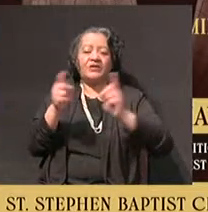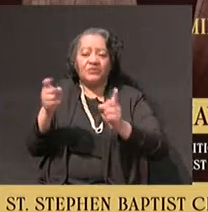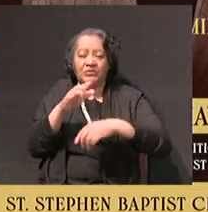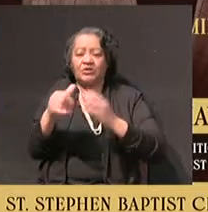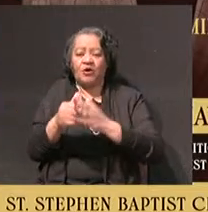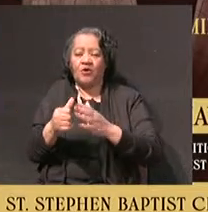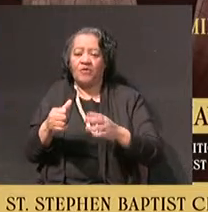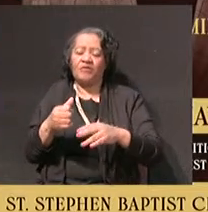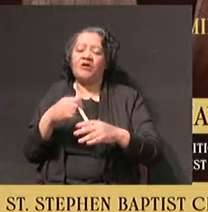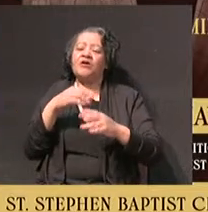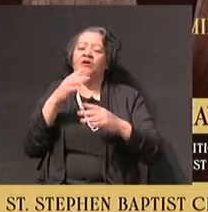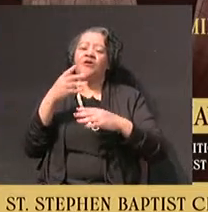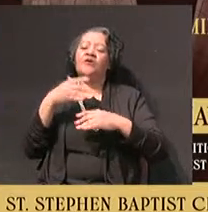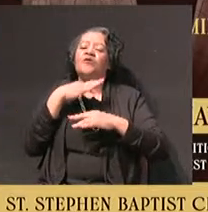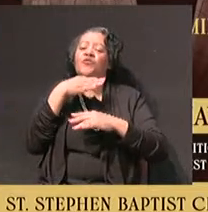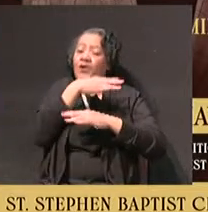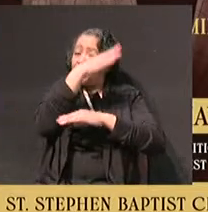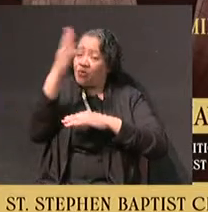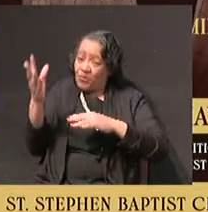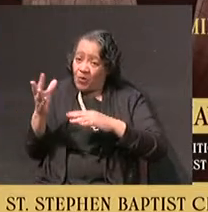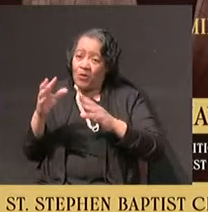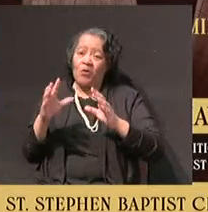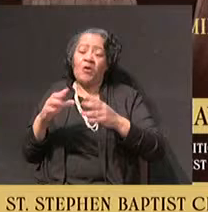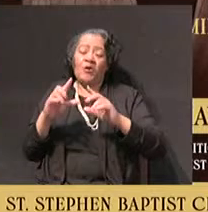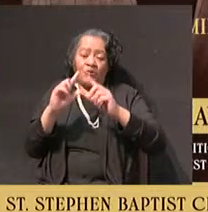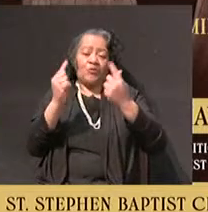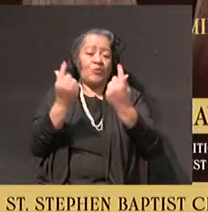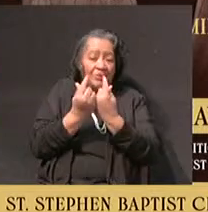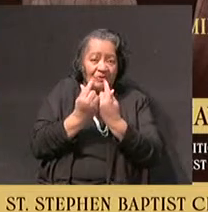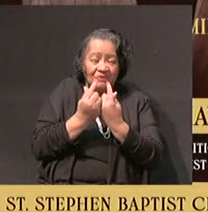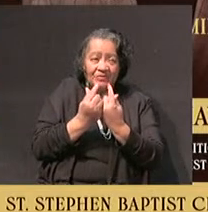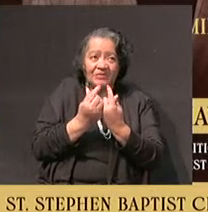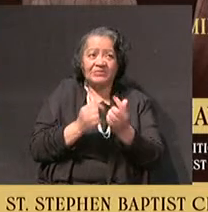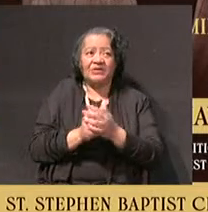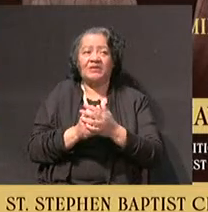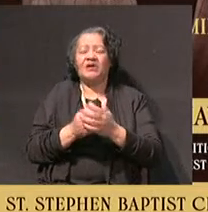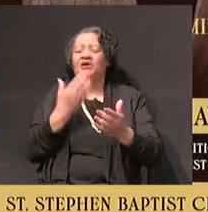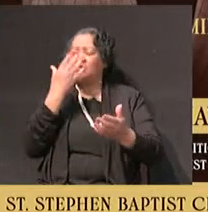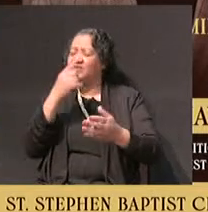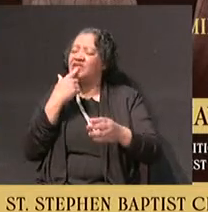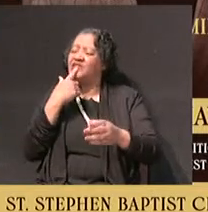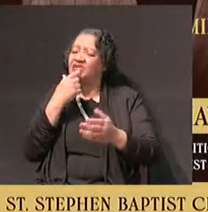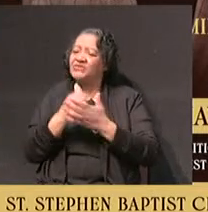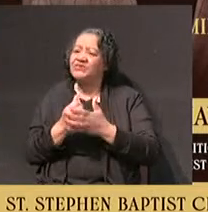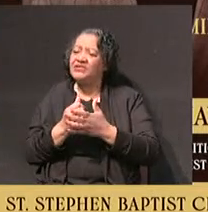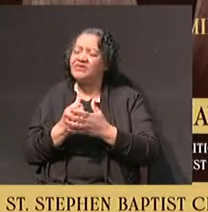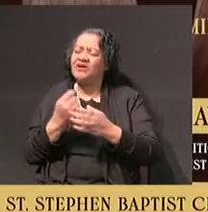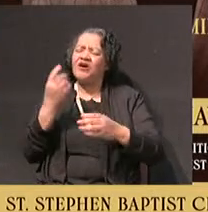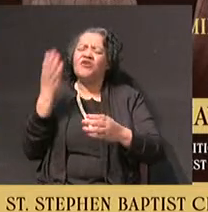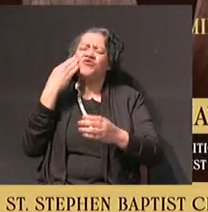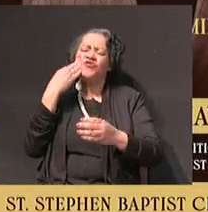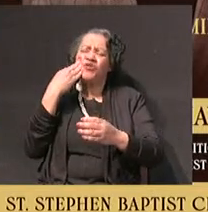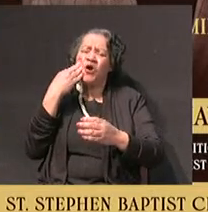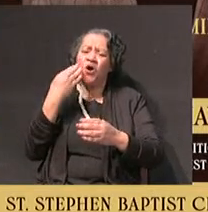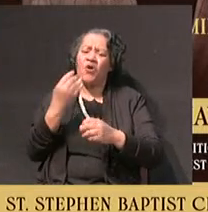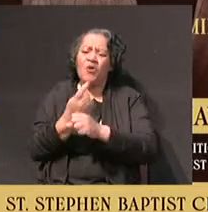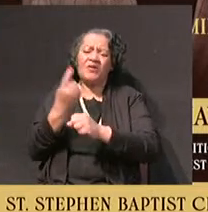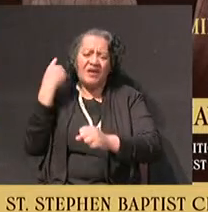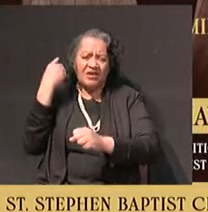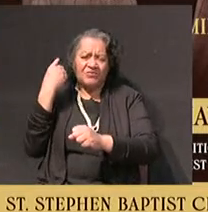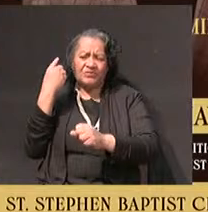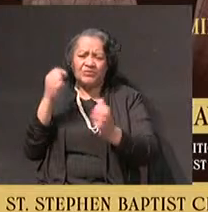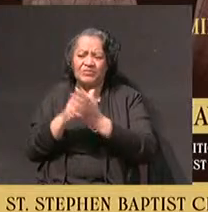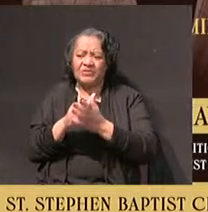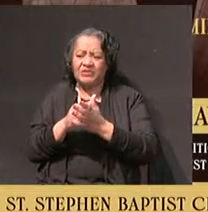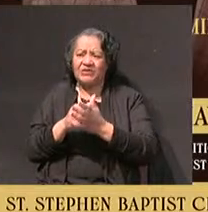Coalition. So you'll want to be here. Now I got just one more thing to say. Last year, as you will recall,